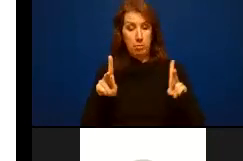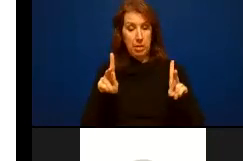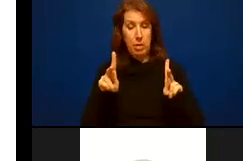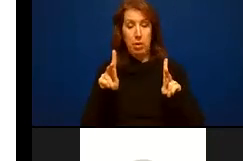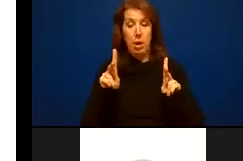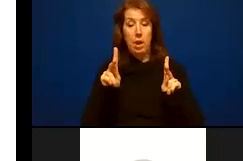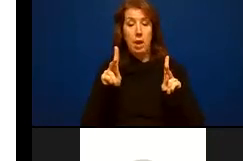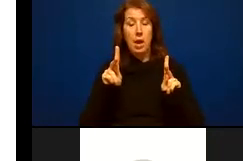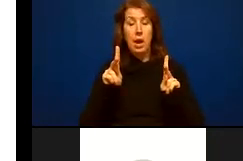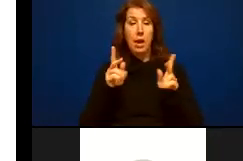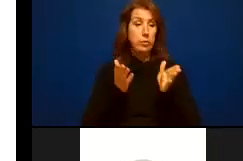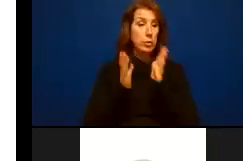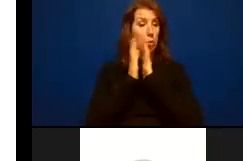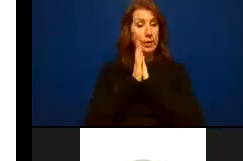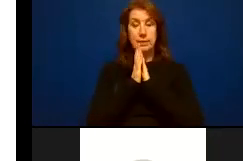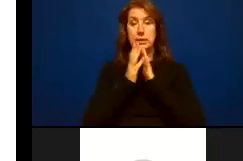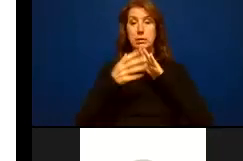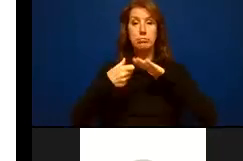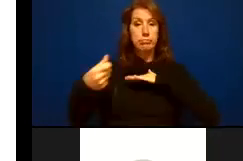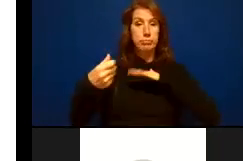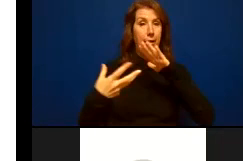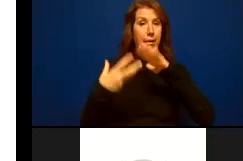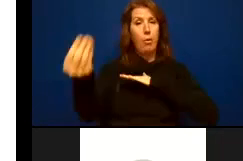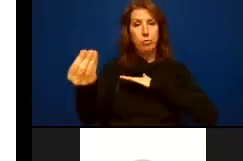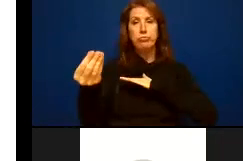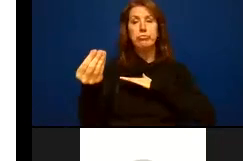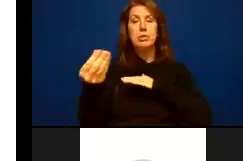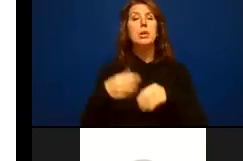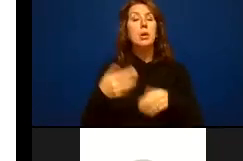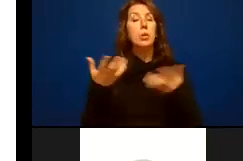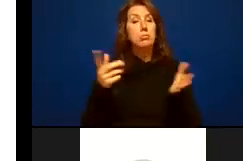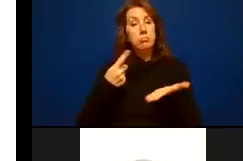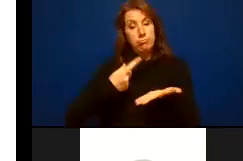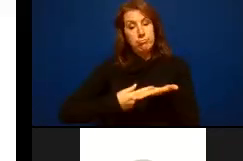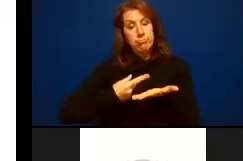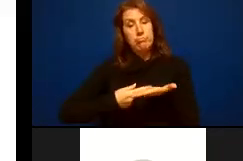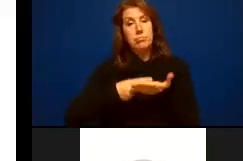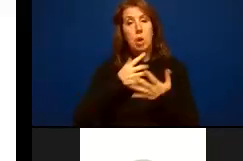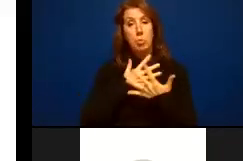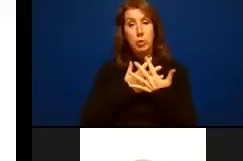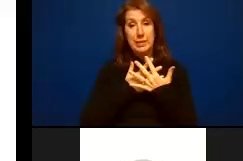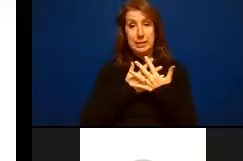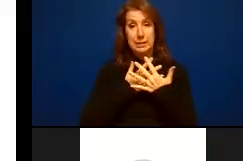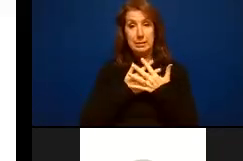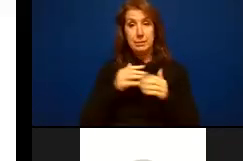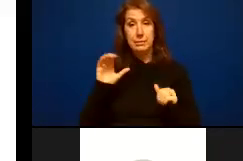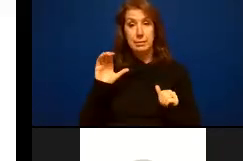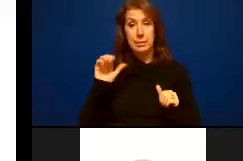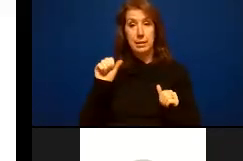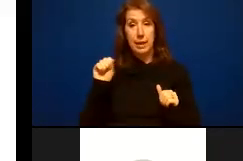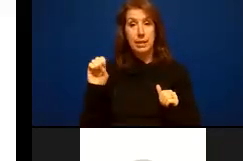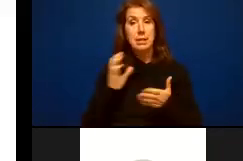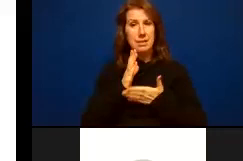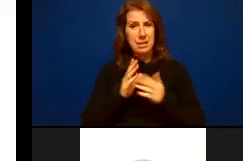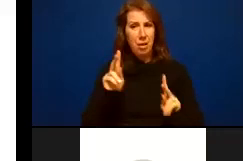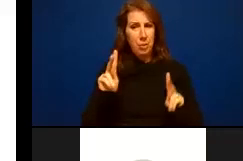COVID-related deinstitutionalization cases. We talked a little bit about the prison cases. There are actually some people, I think,